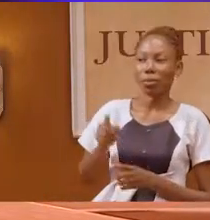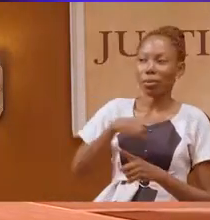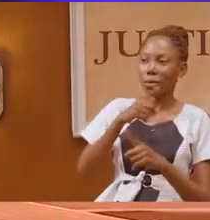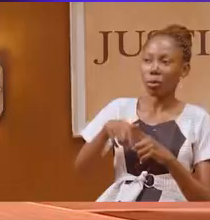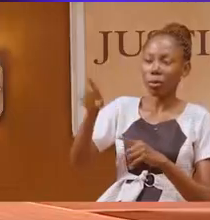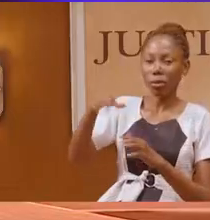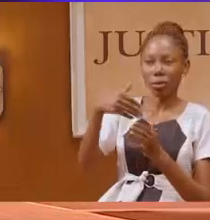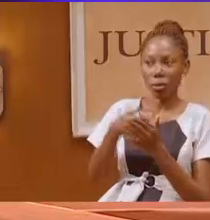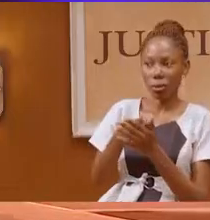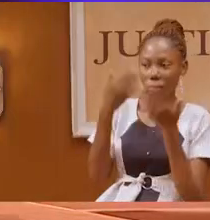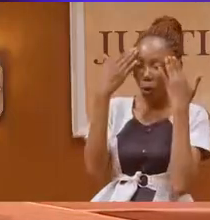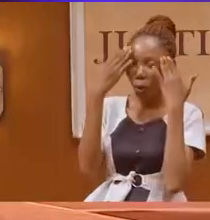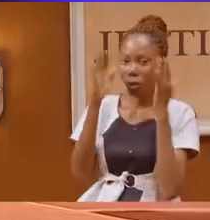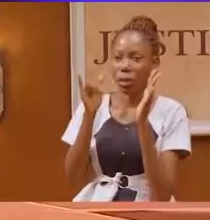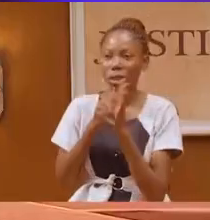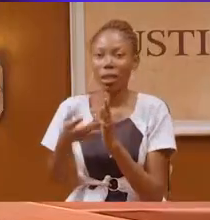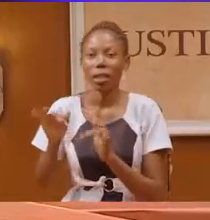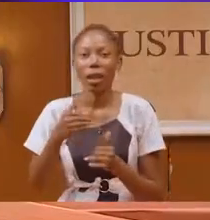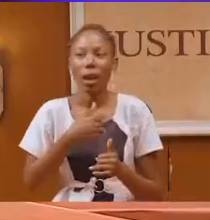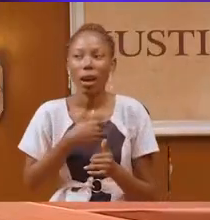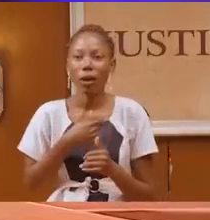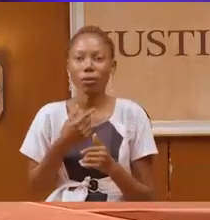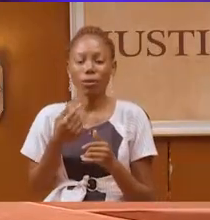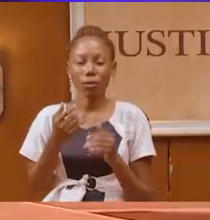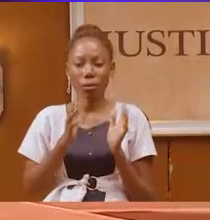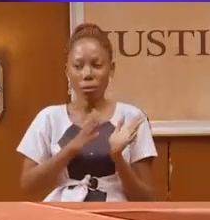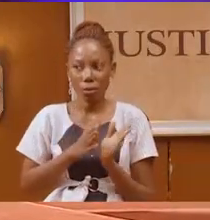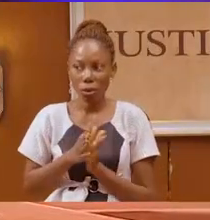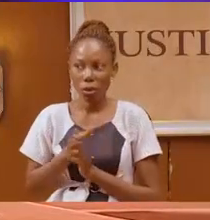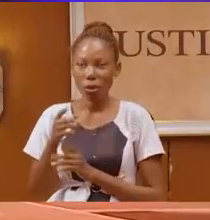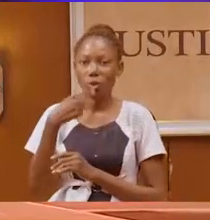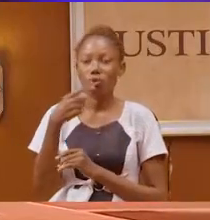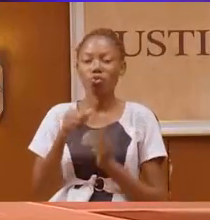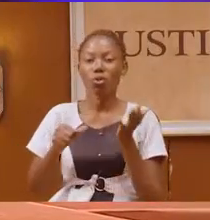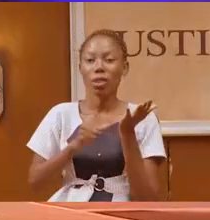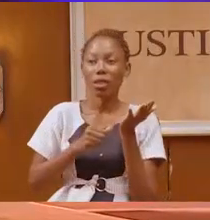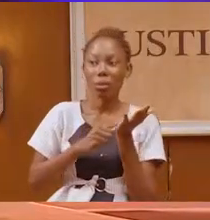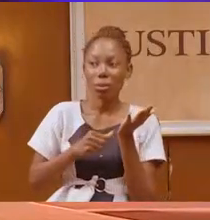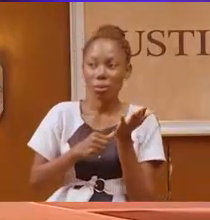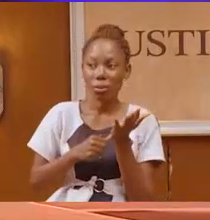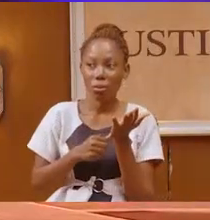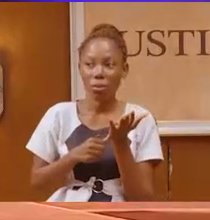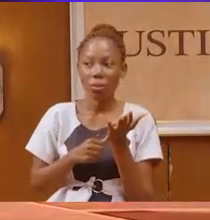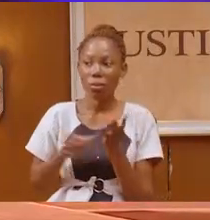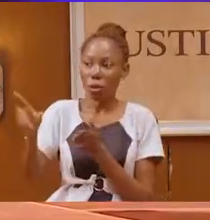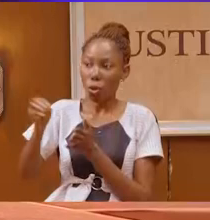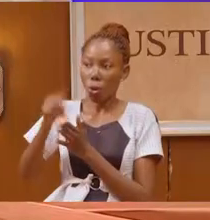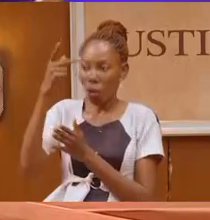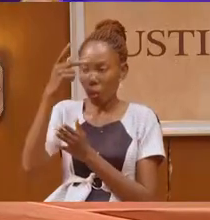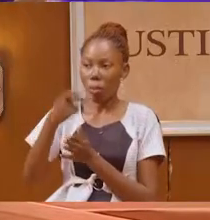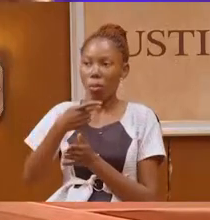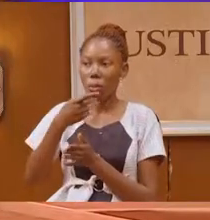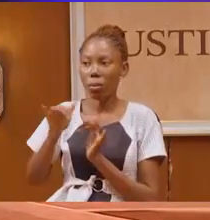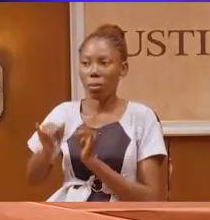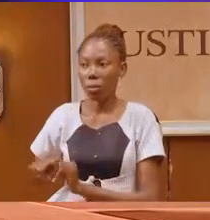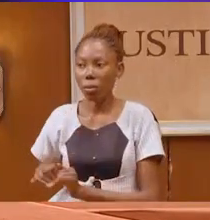When we got there, and everyone that is there, they have a kind of plan, because the most elderly one, who my thought, because my parents are not in Lagos here, and I was